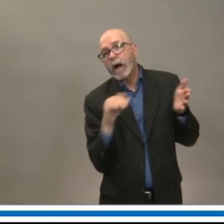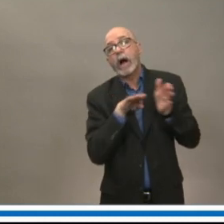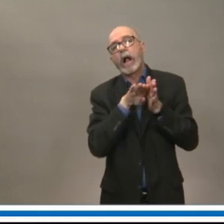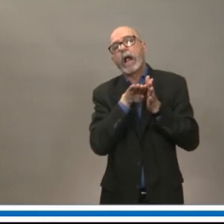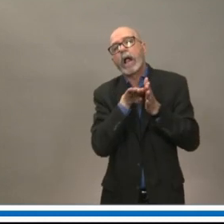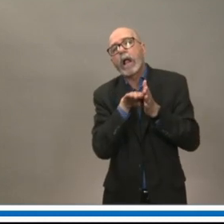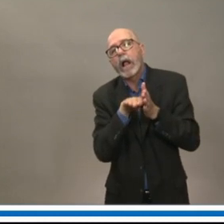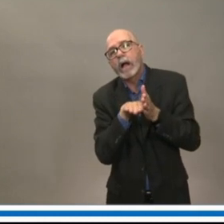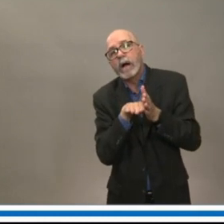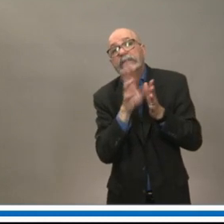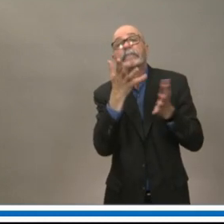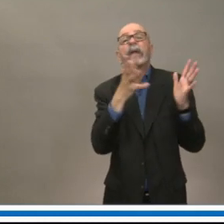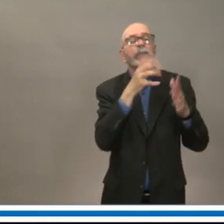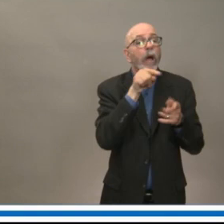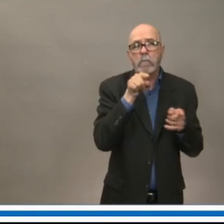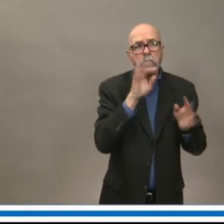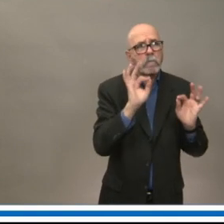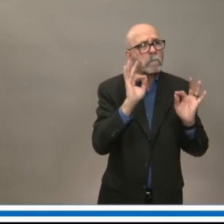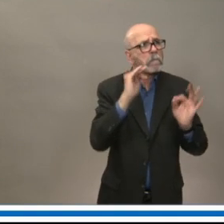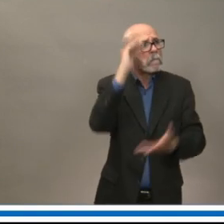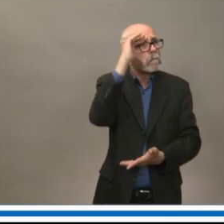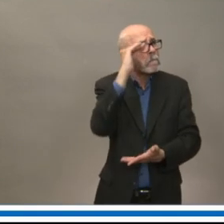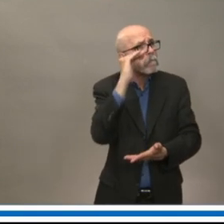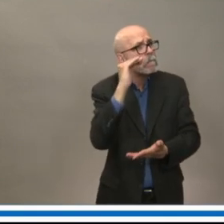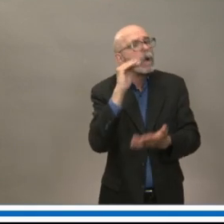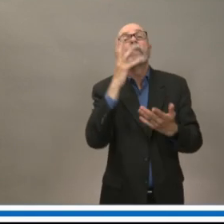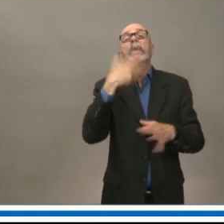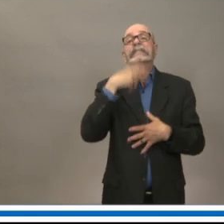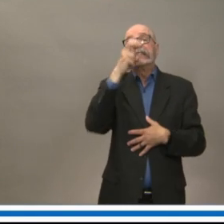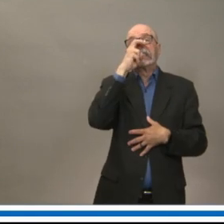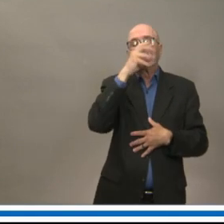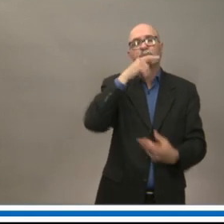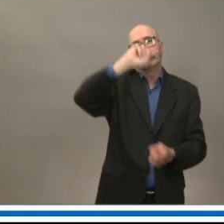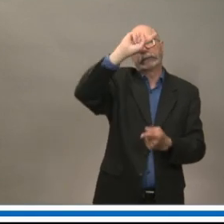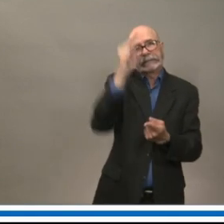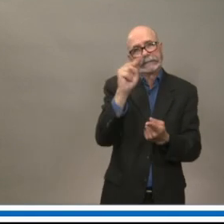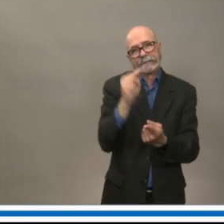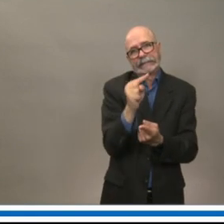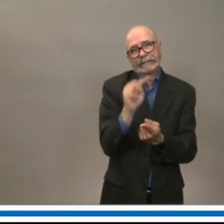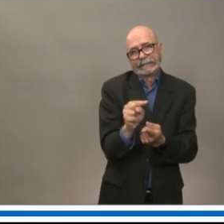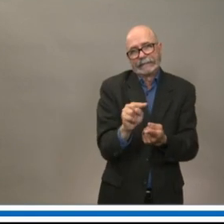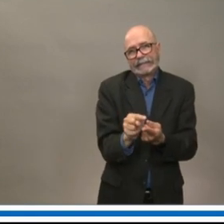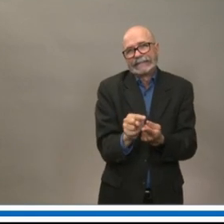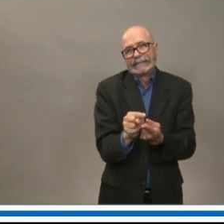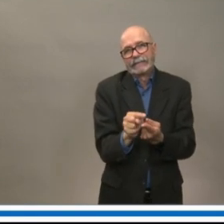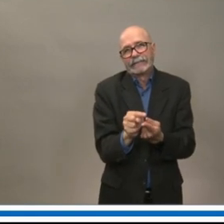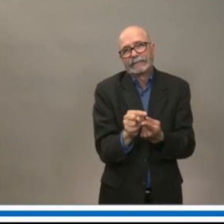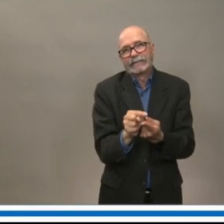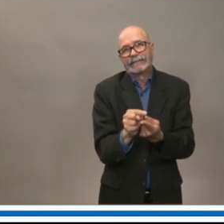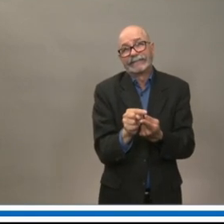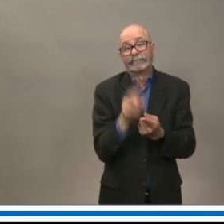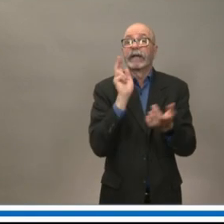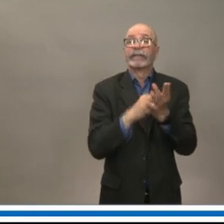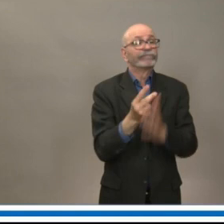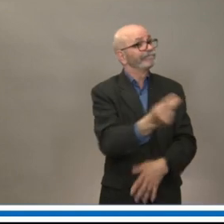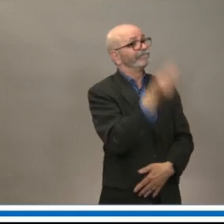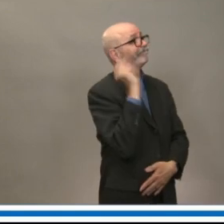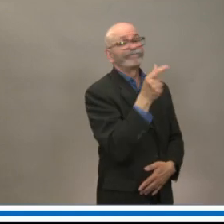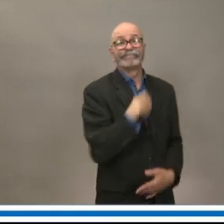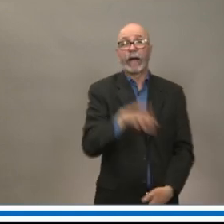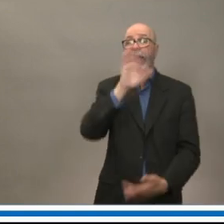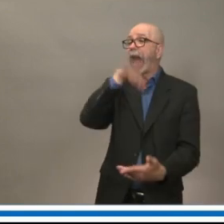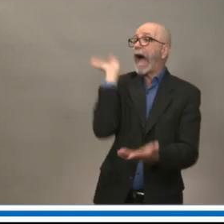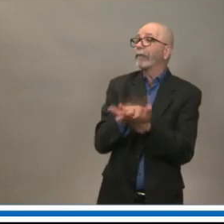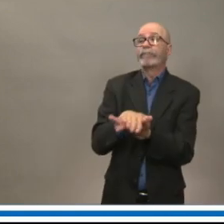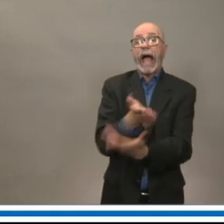in place. And even as I said yesterday, even when we do start to relax those measures, it's not like we flip a switch. We have to take them off carefully